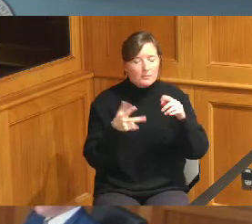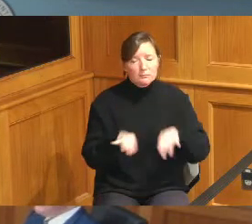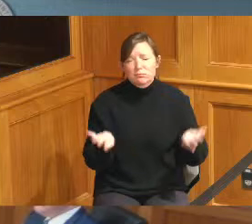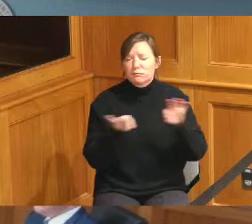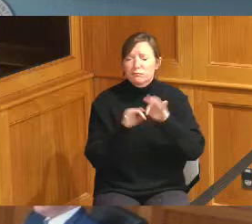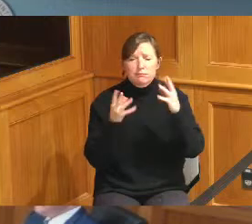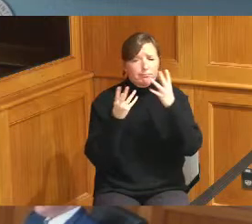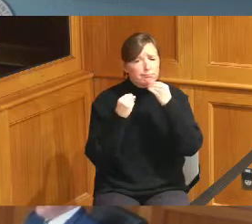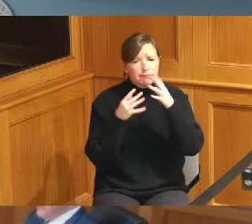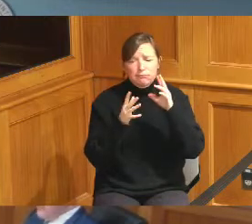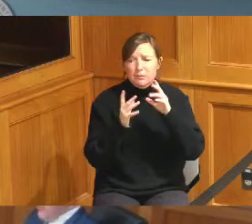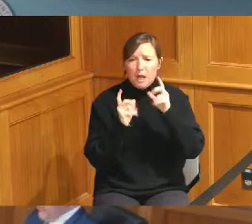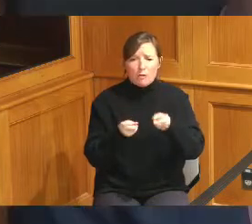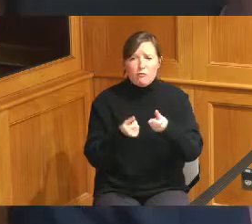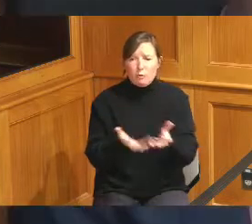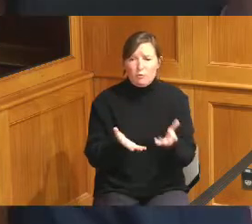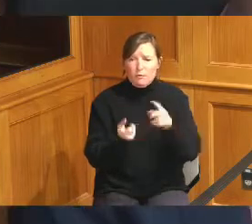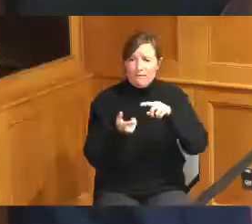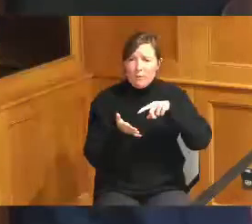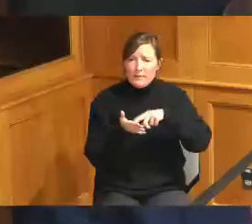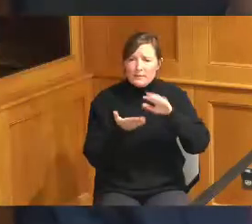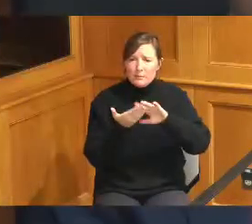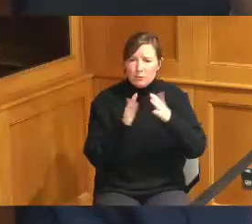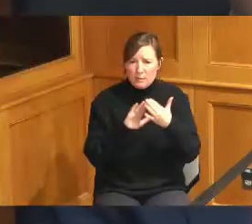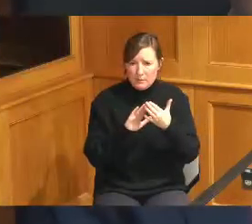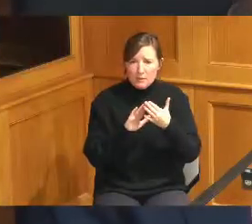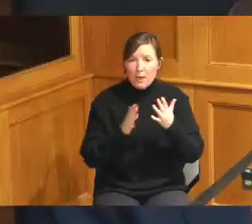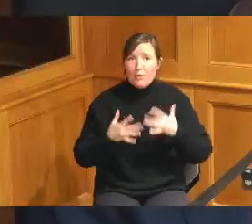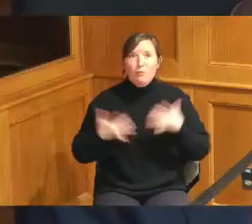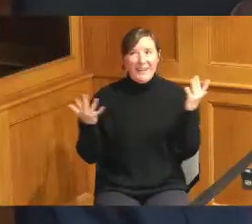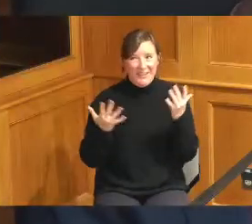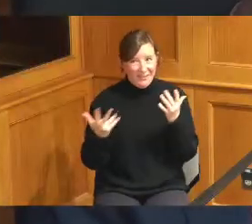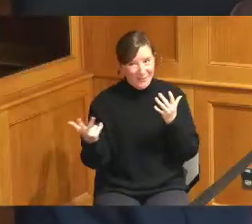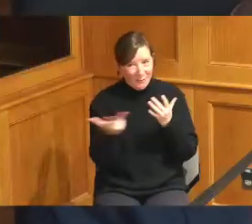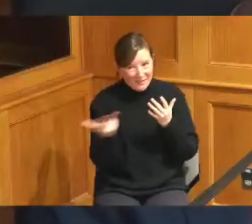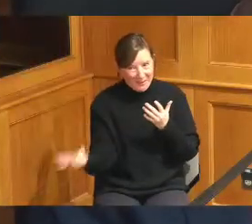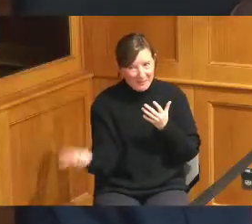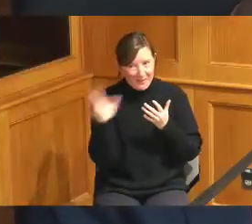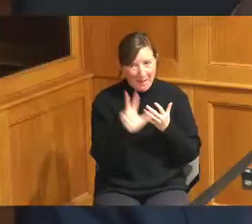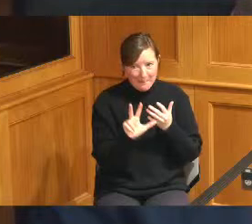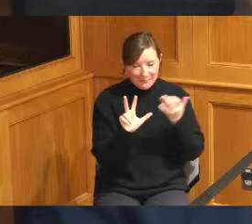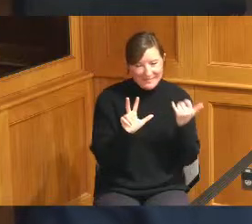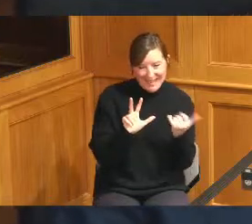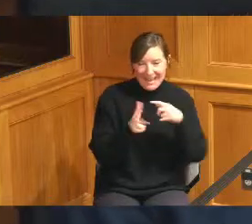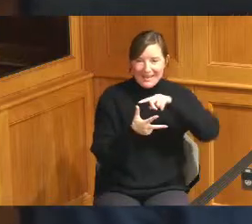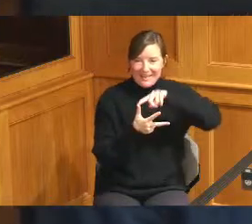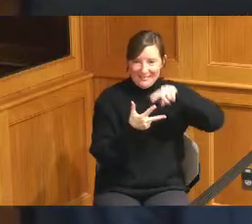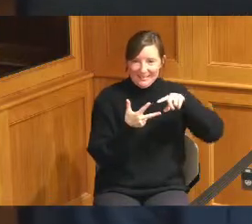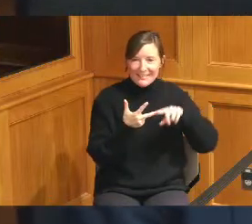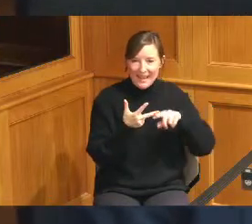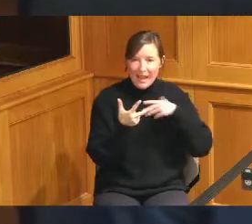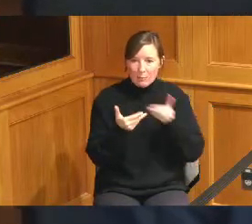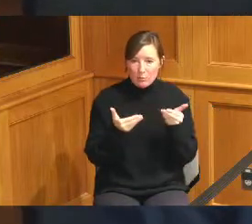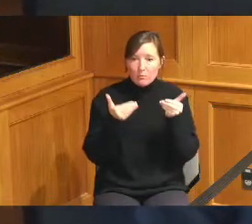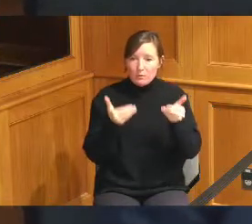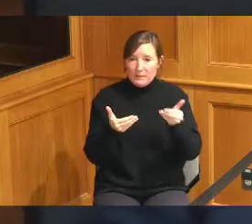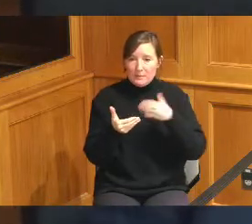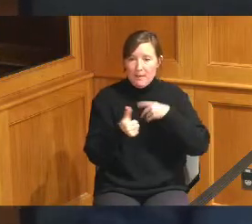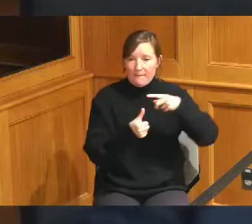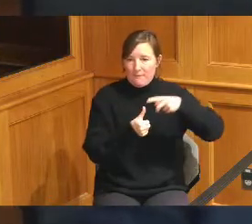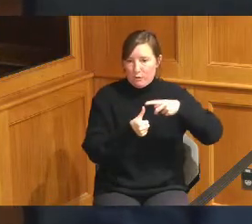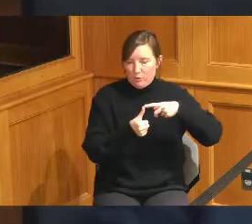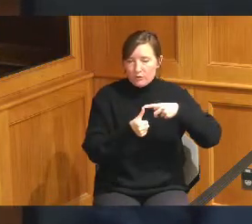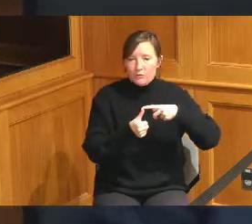significant contributions to this community. It's a real thrill to have them here today. So I'm going to proceed with my first